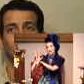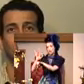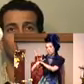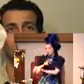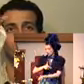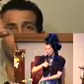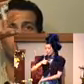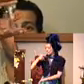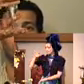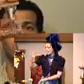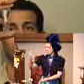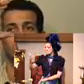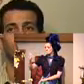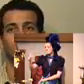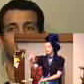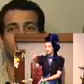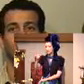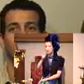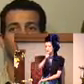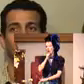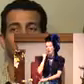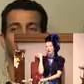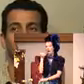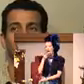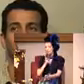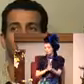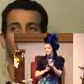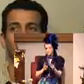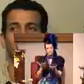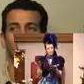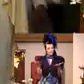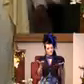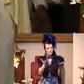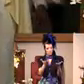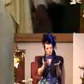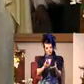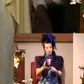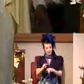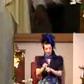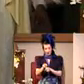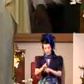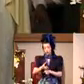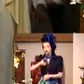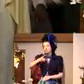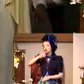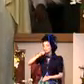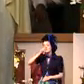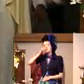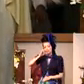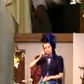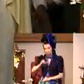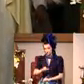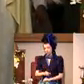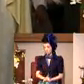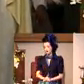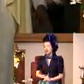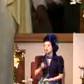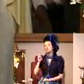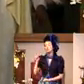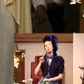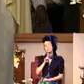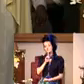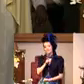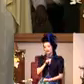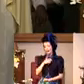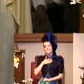passed it amongst all of those who were there. Here, take and drink from this cup. For you indeed are